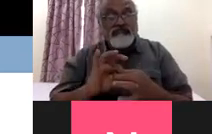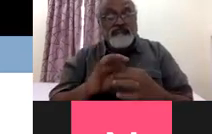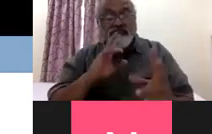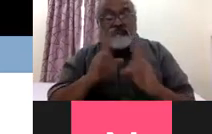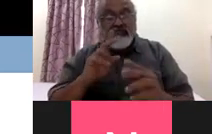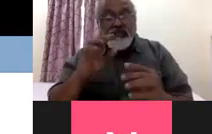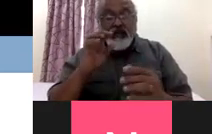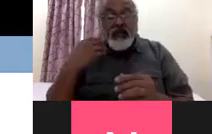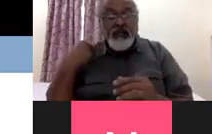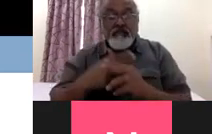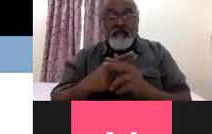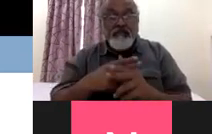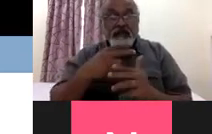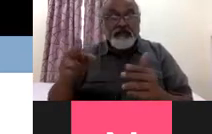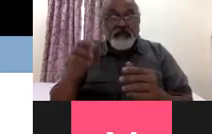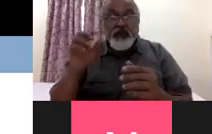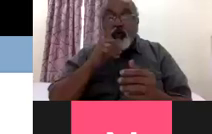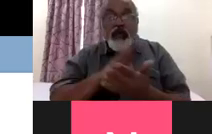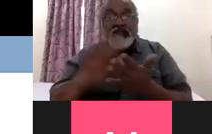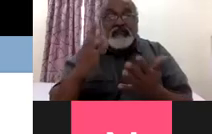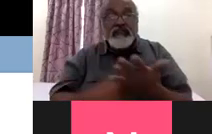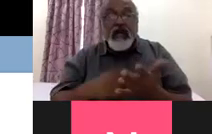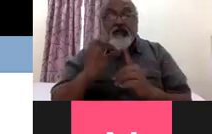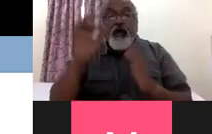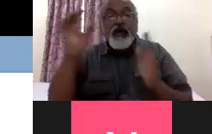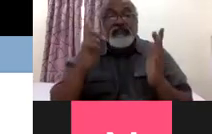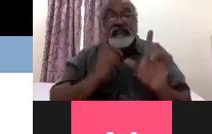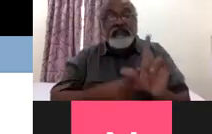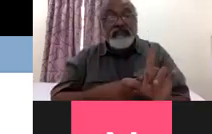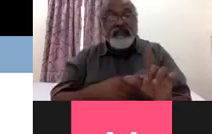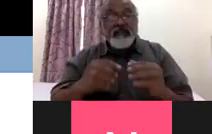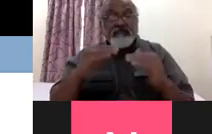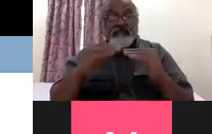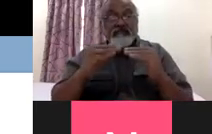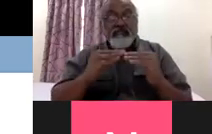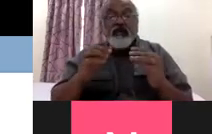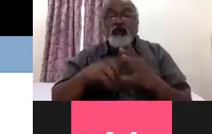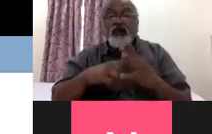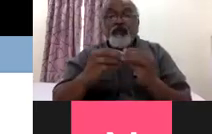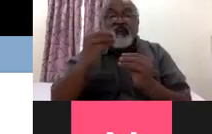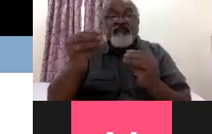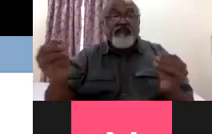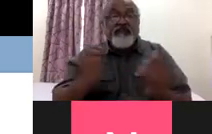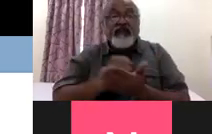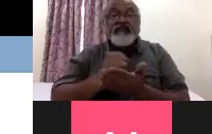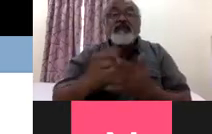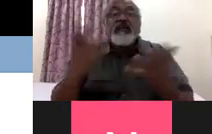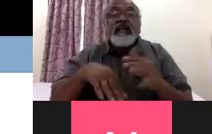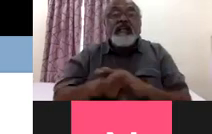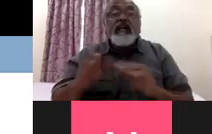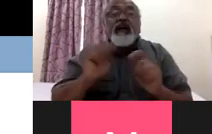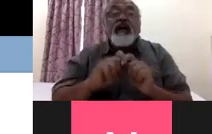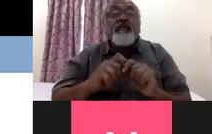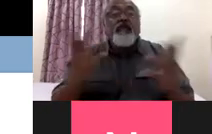appoint karna hai, who would be the external and internal for anything related with equal opportunity.